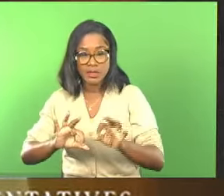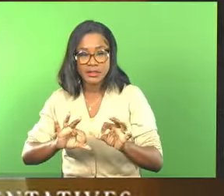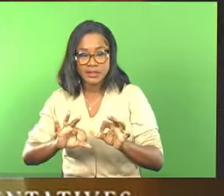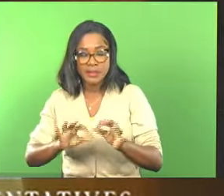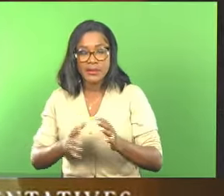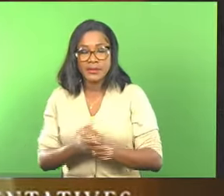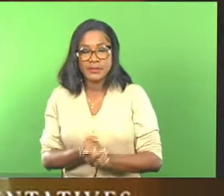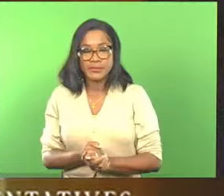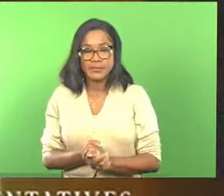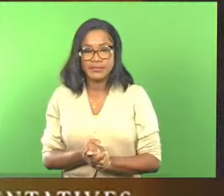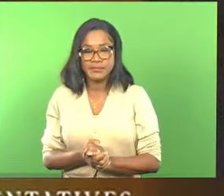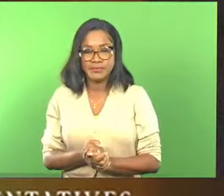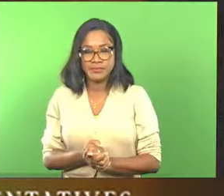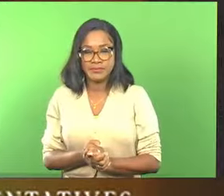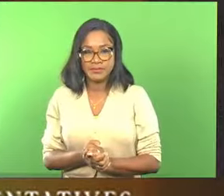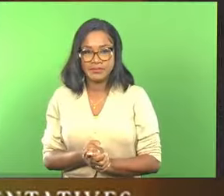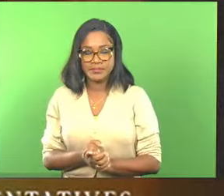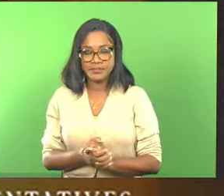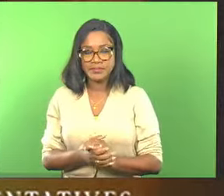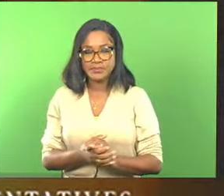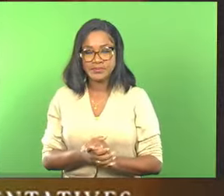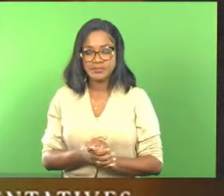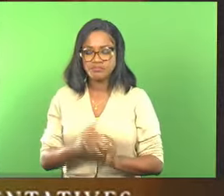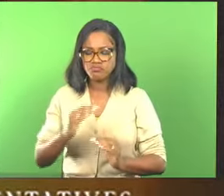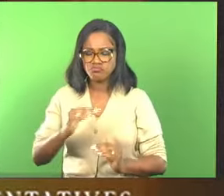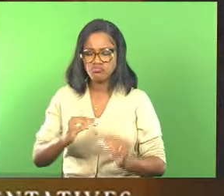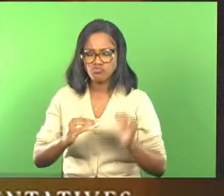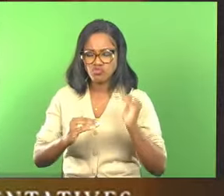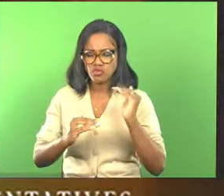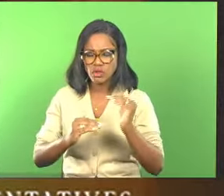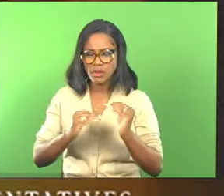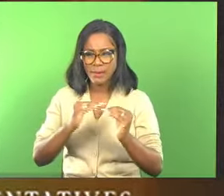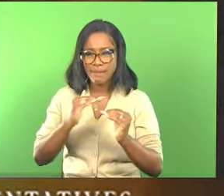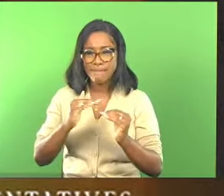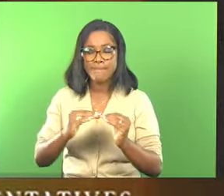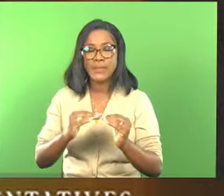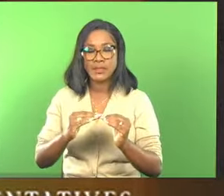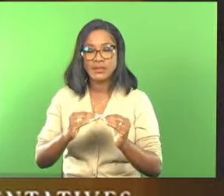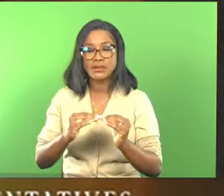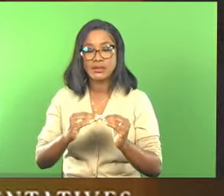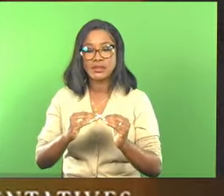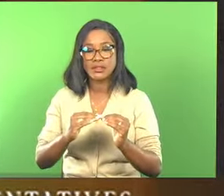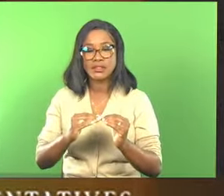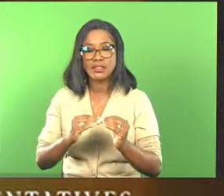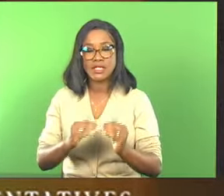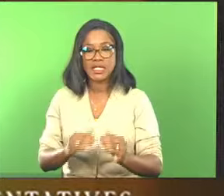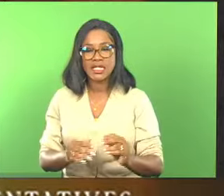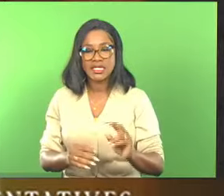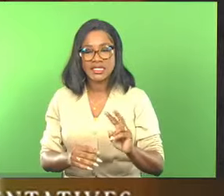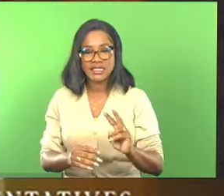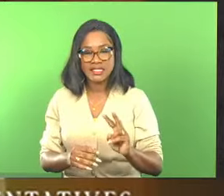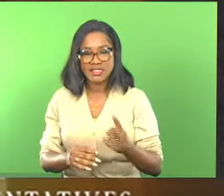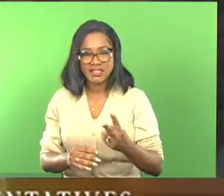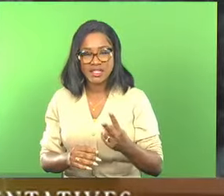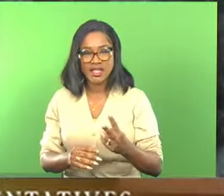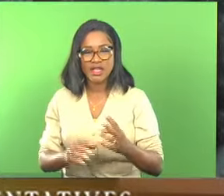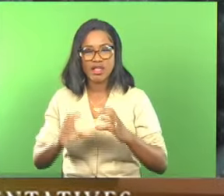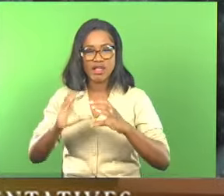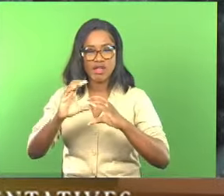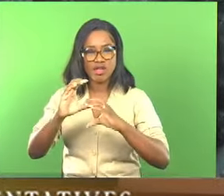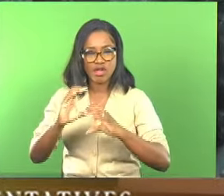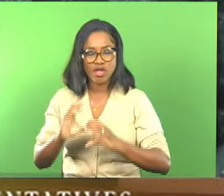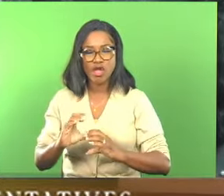building on the momentum of the second India CARICOM